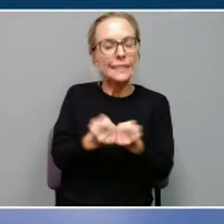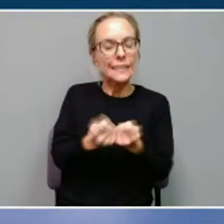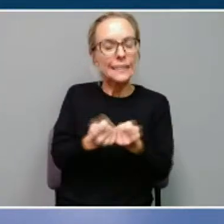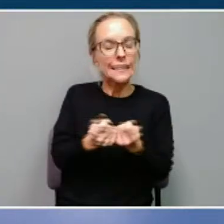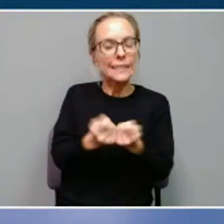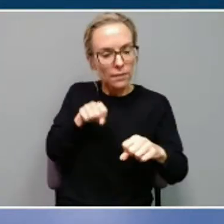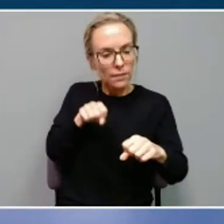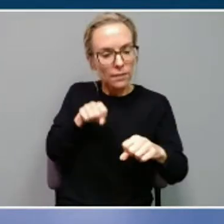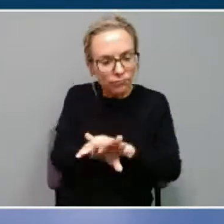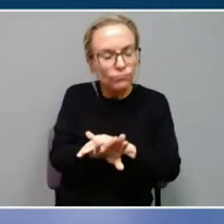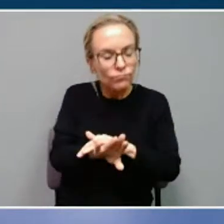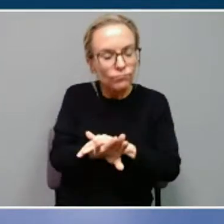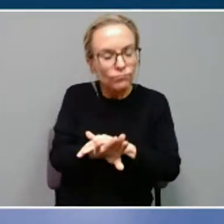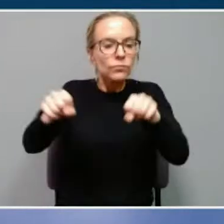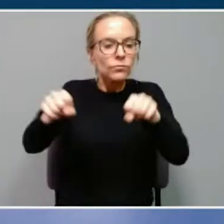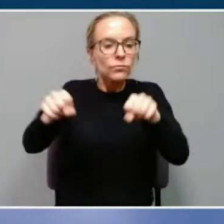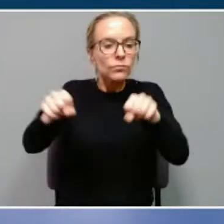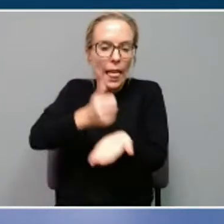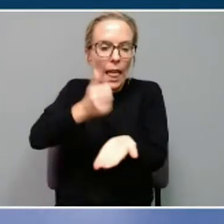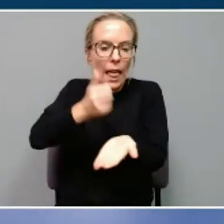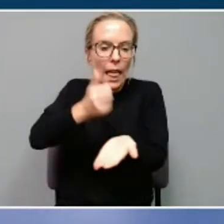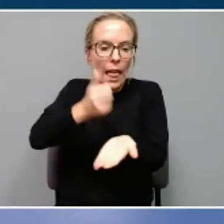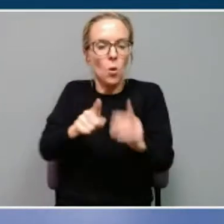with at a moment notice.